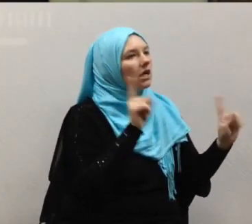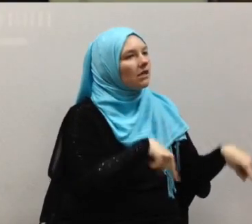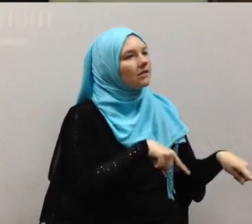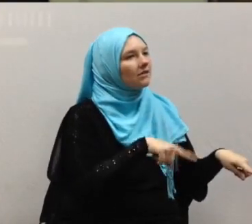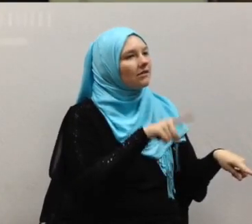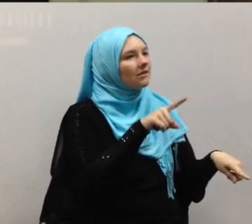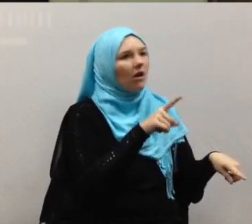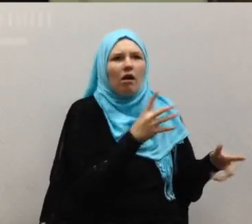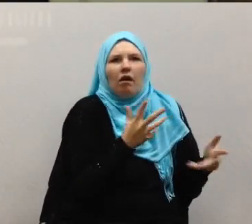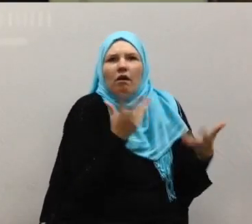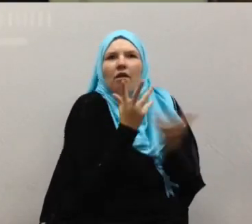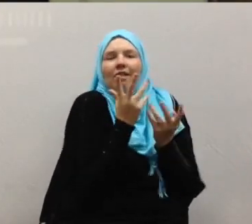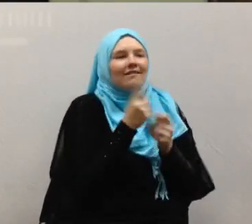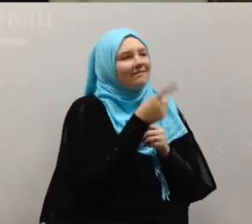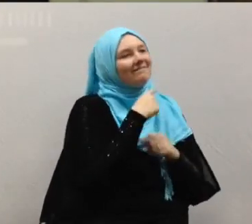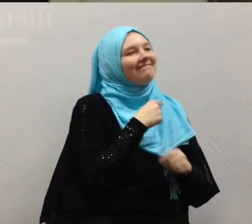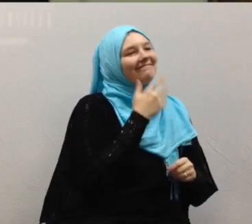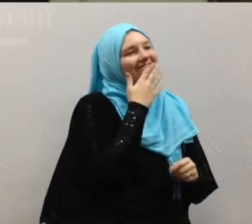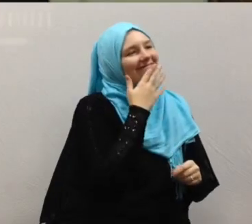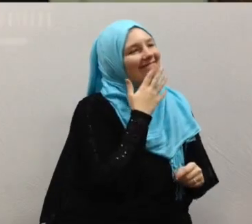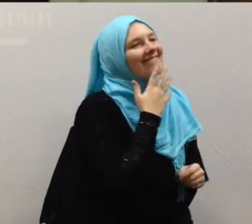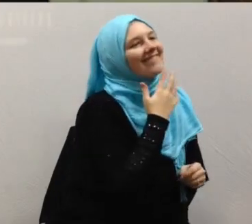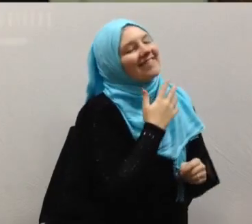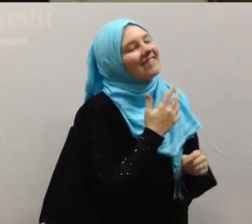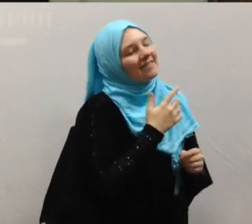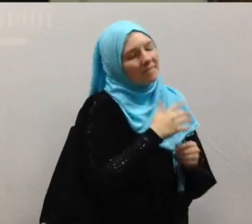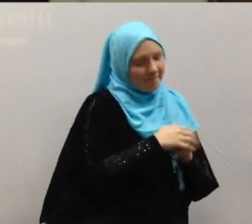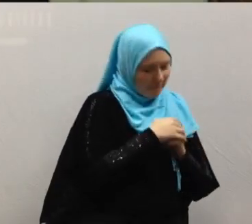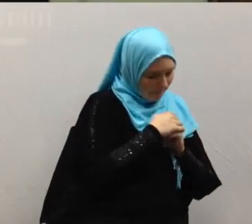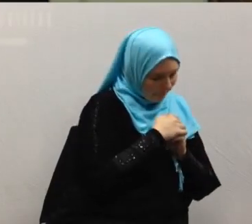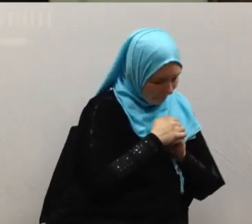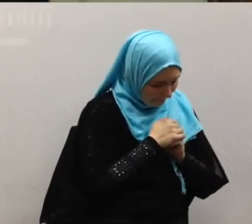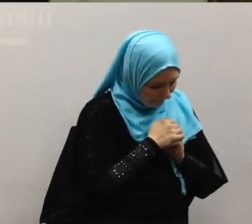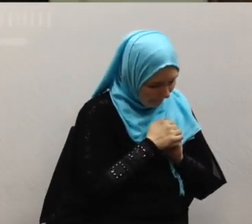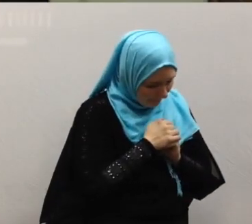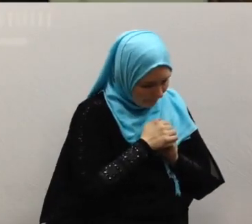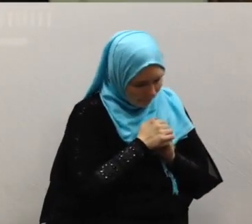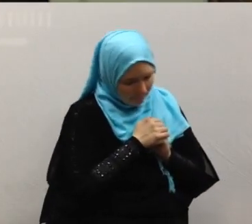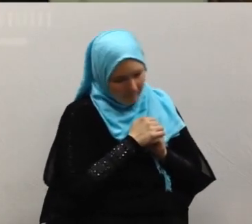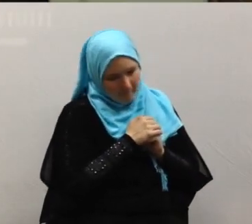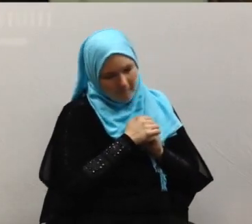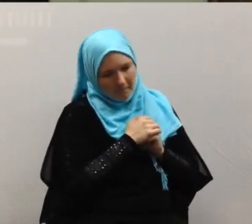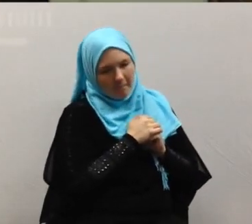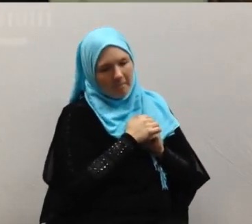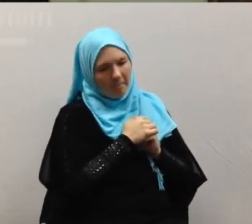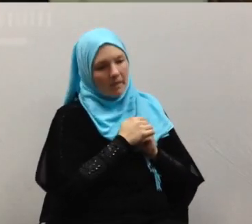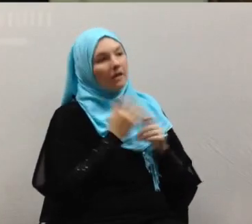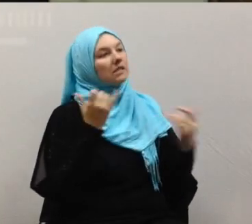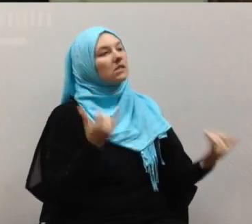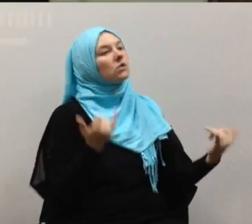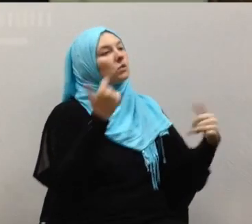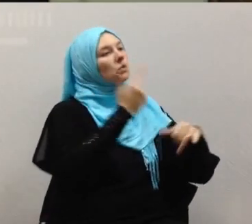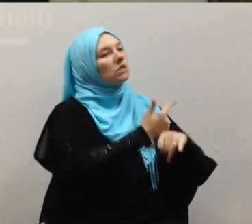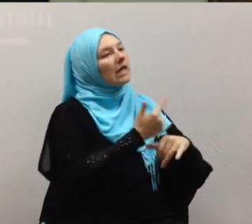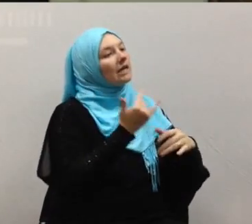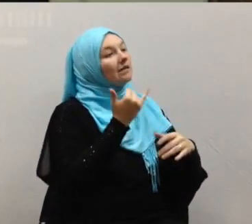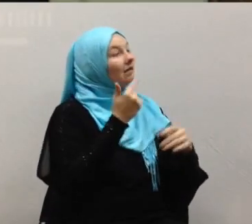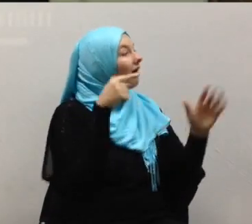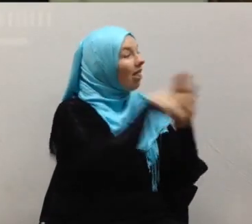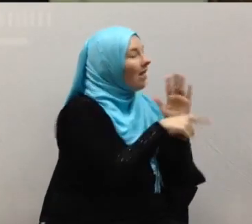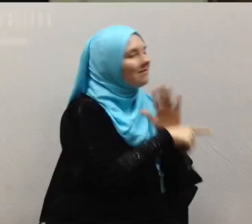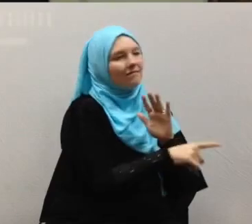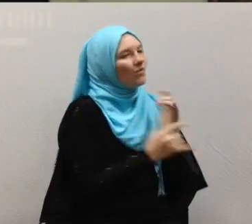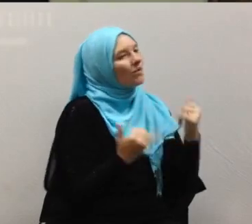said, "Al-yawmu yawmul marhama." Today is a day of mercy. And he set people